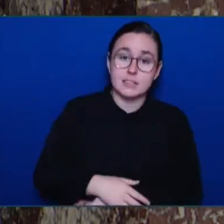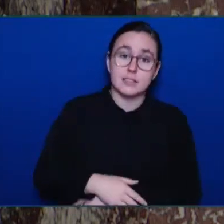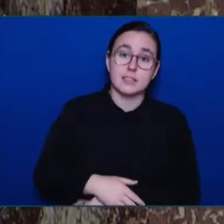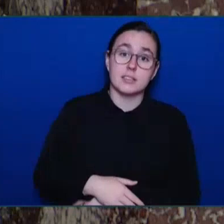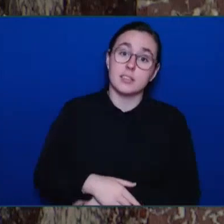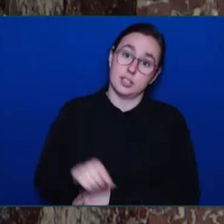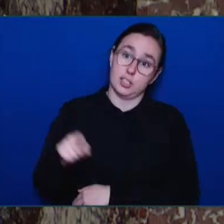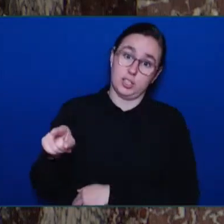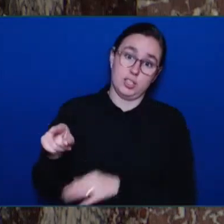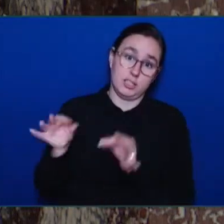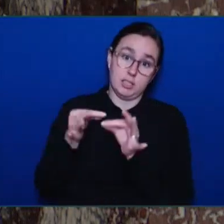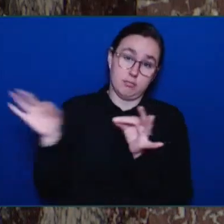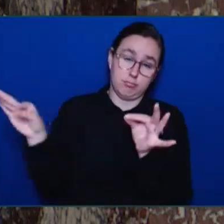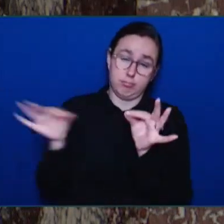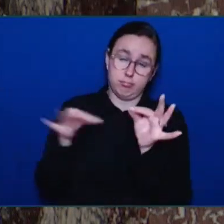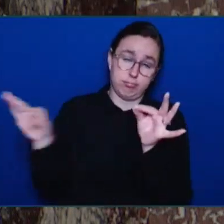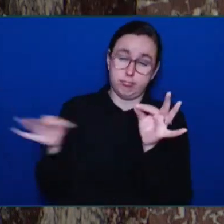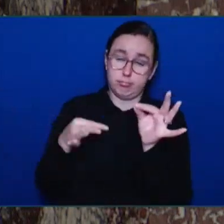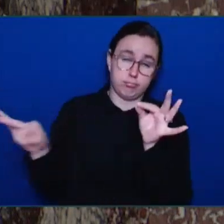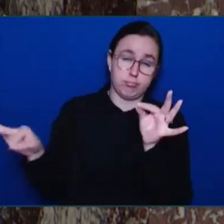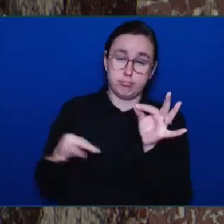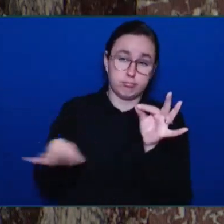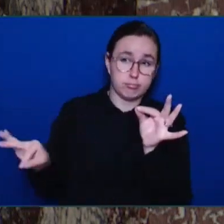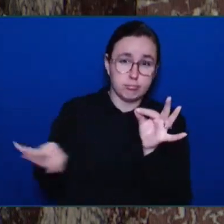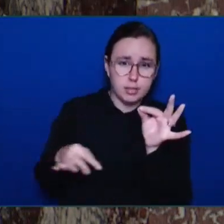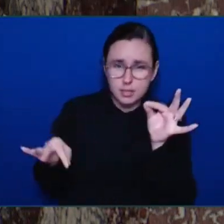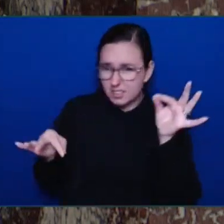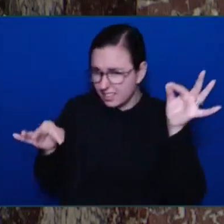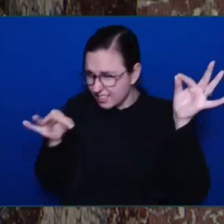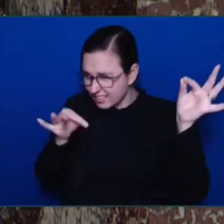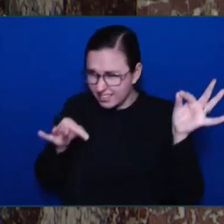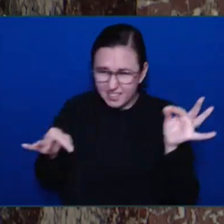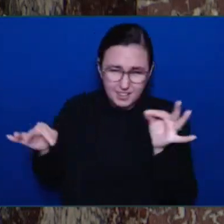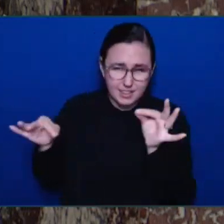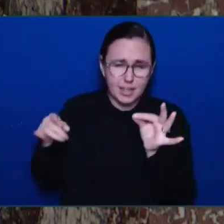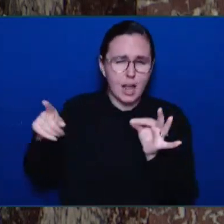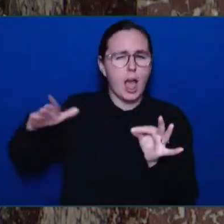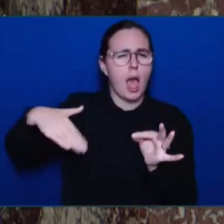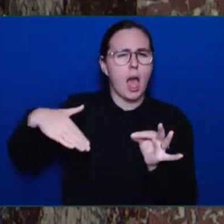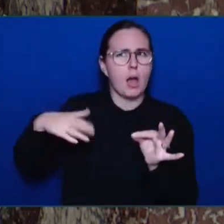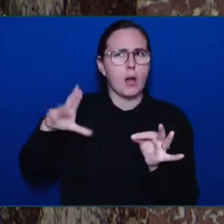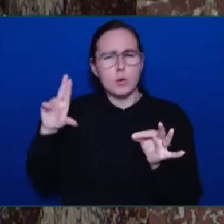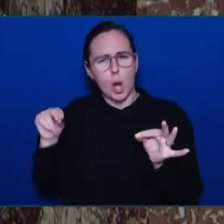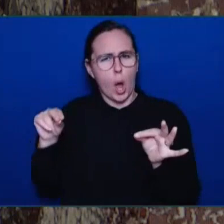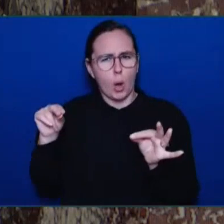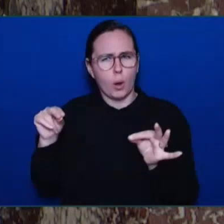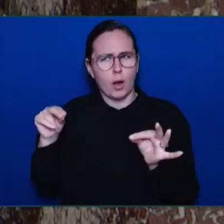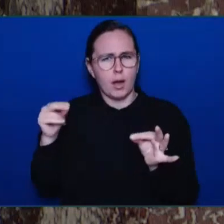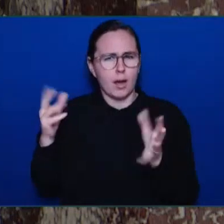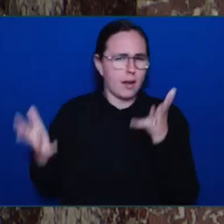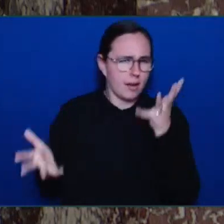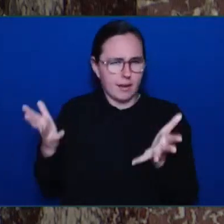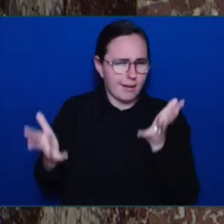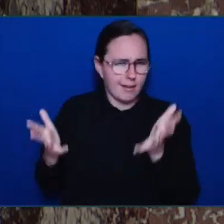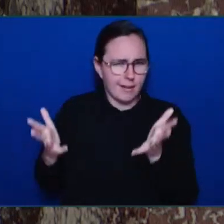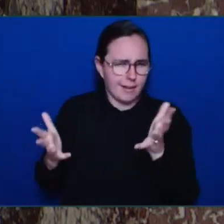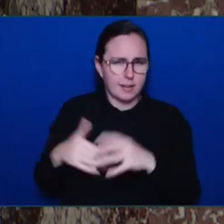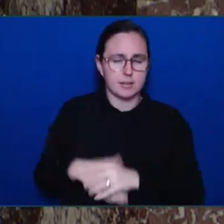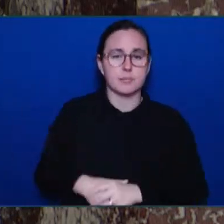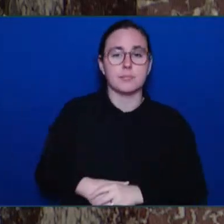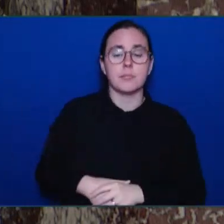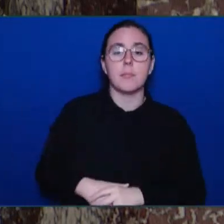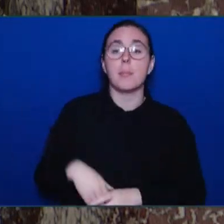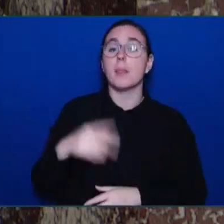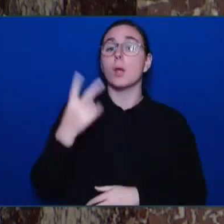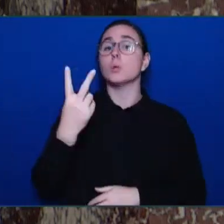The reality is that the two committees that have made recommendations didn't make recommendations to ensure the operation